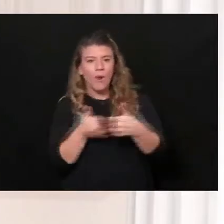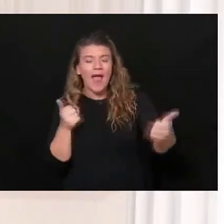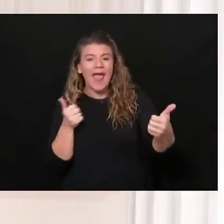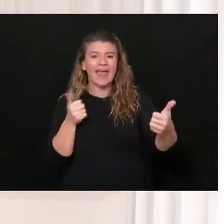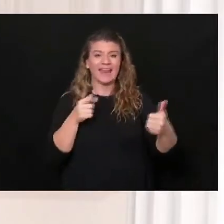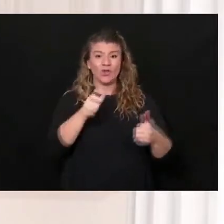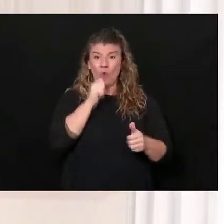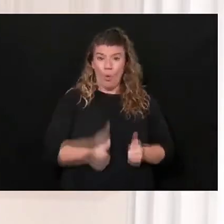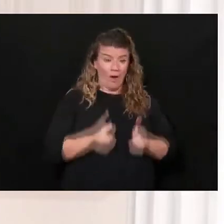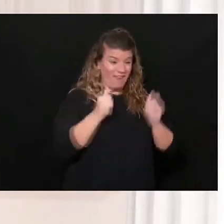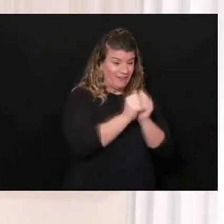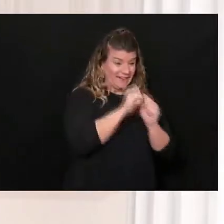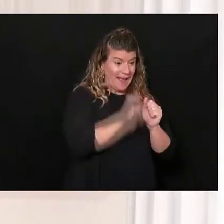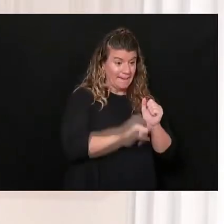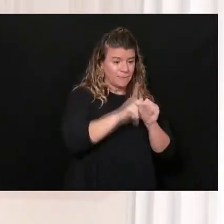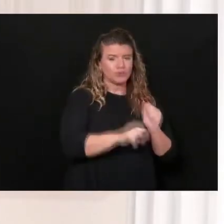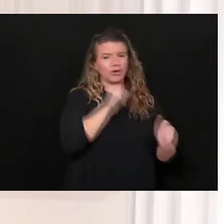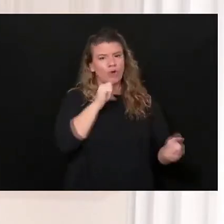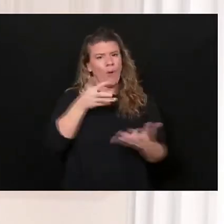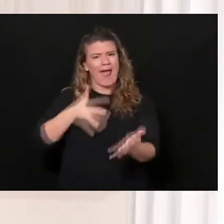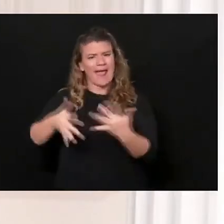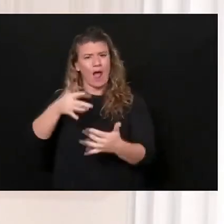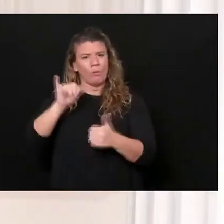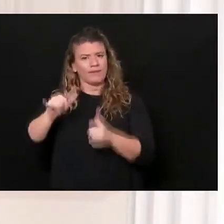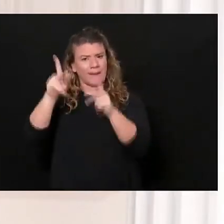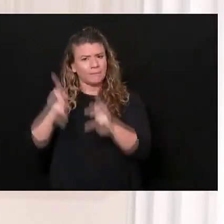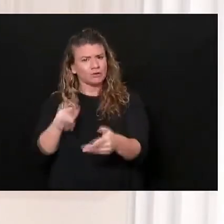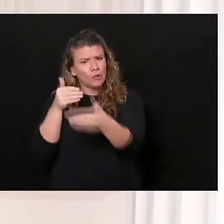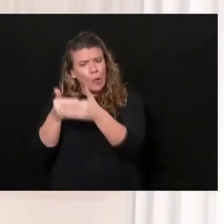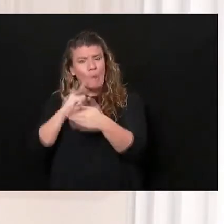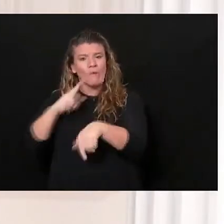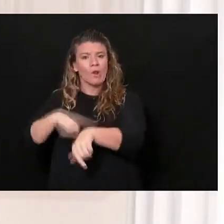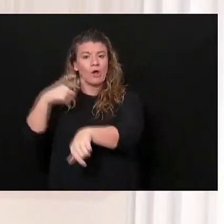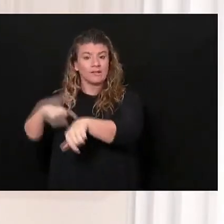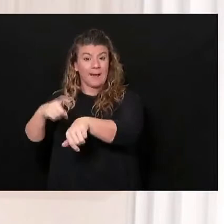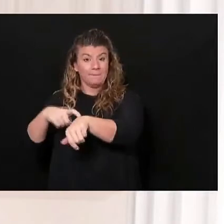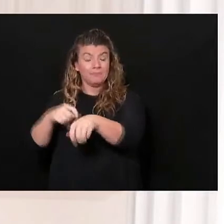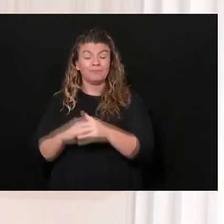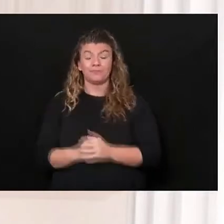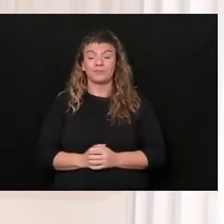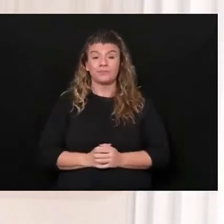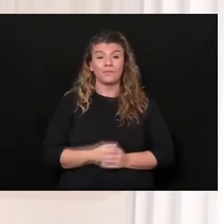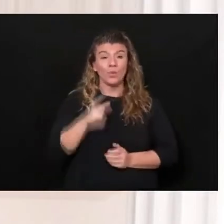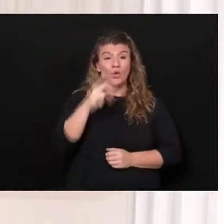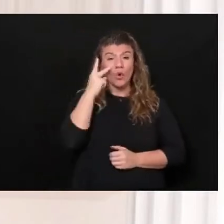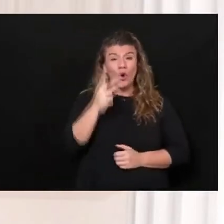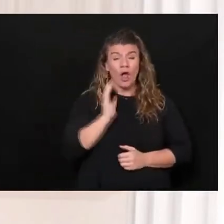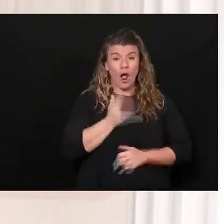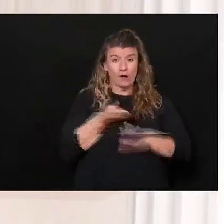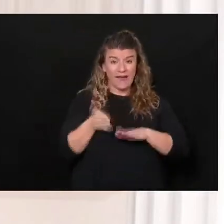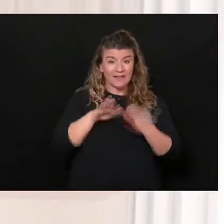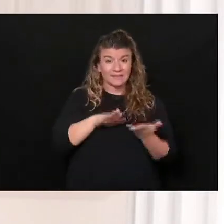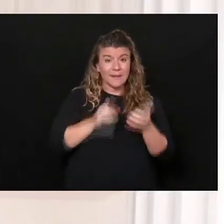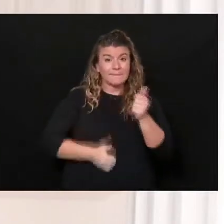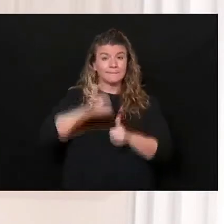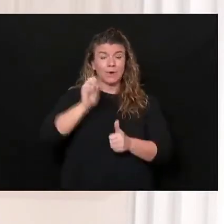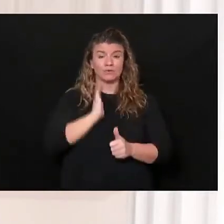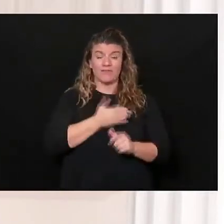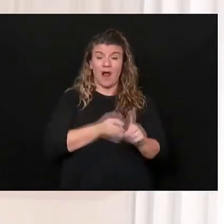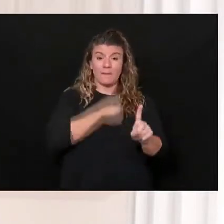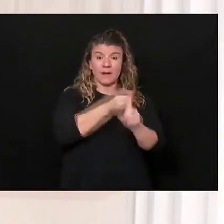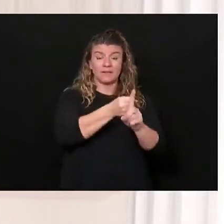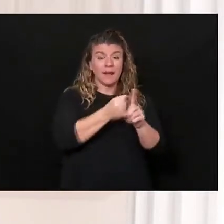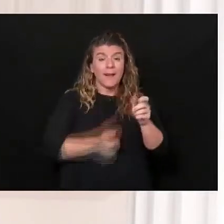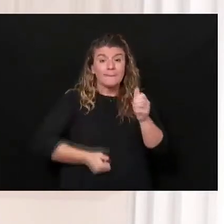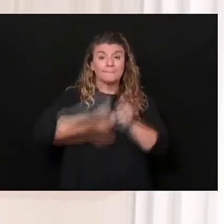others. We know that today, many of our deaths are happening in nursing homes. When we look at all of our outbreaks, over 80% of